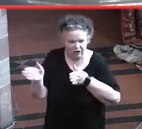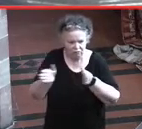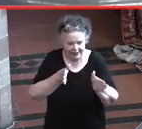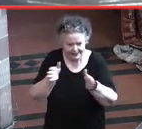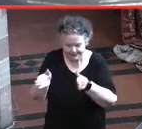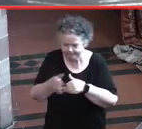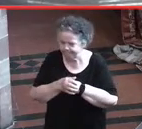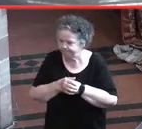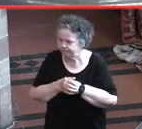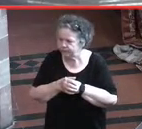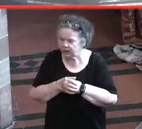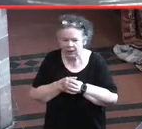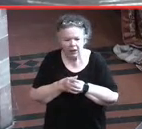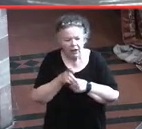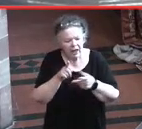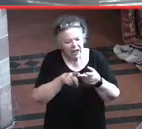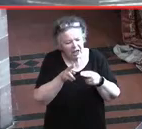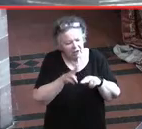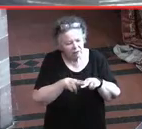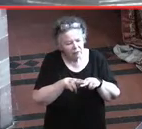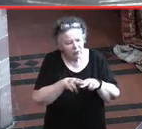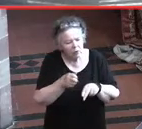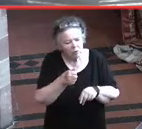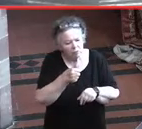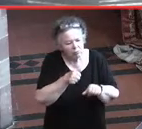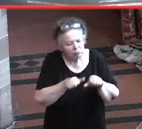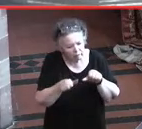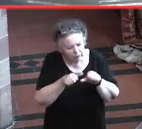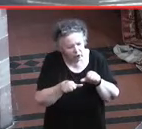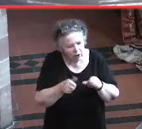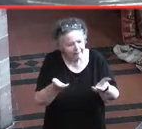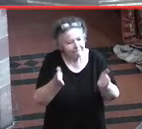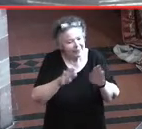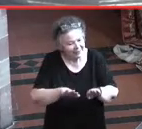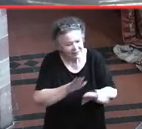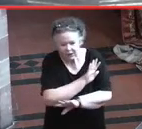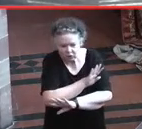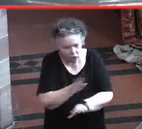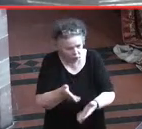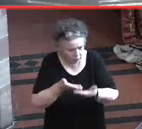be. If you would prefer to receive a blessing rather than